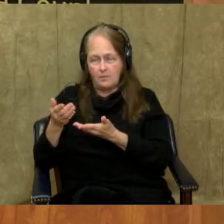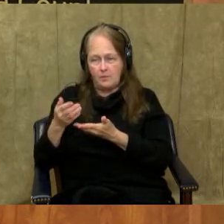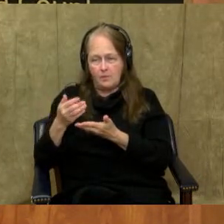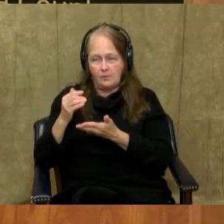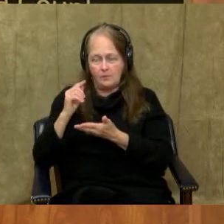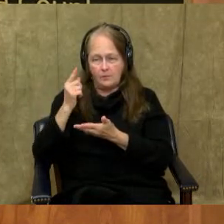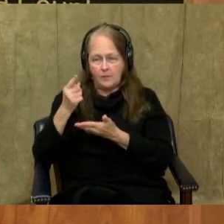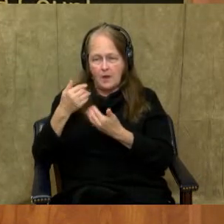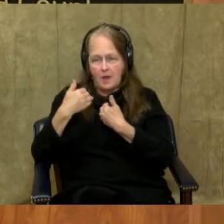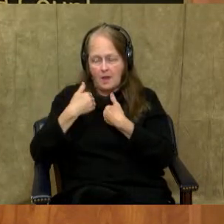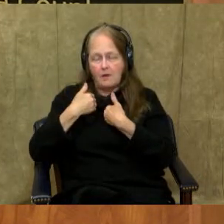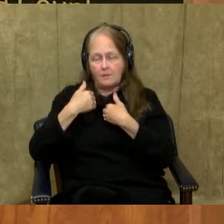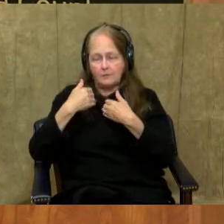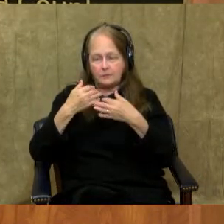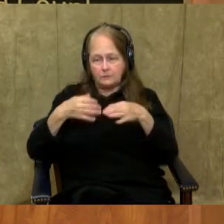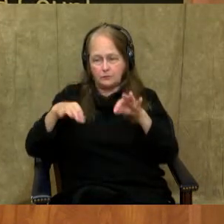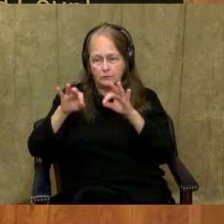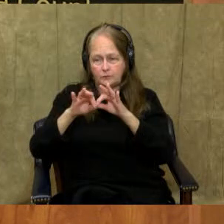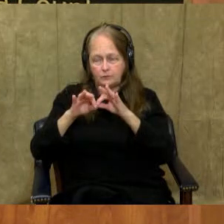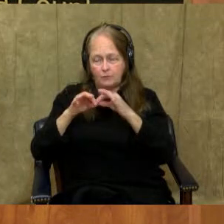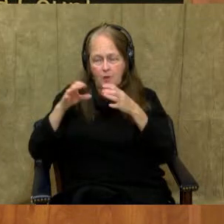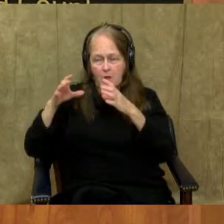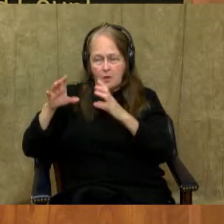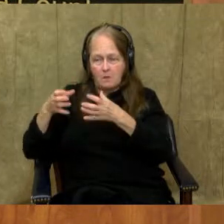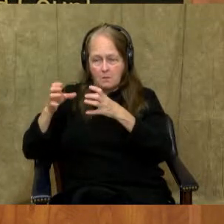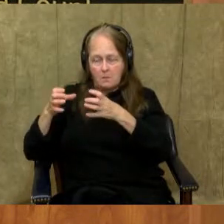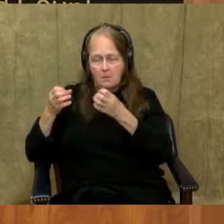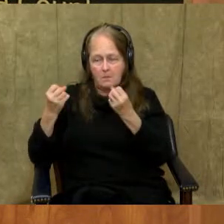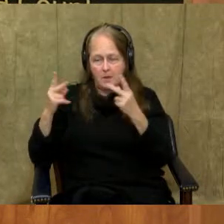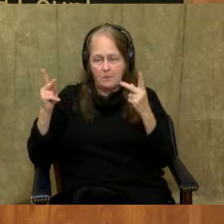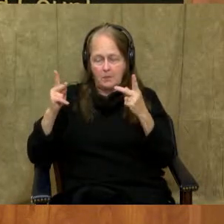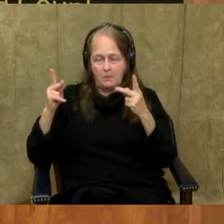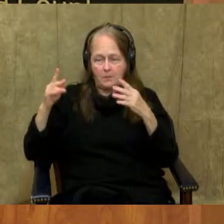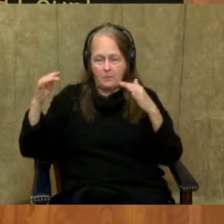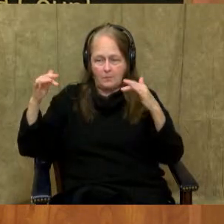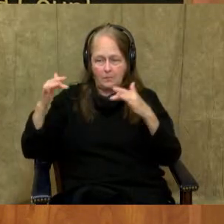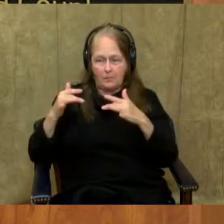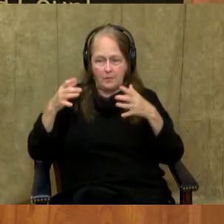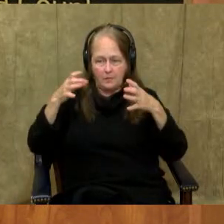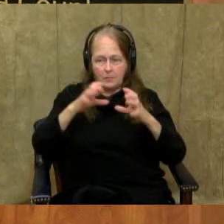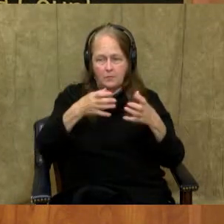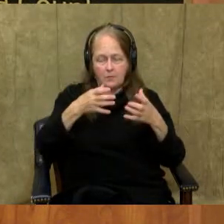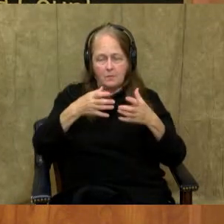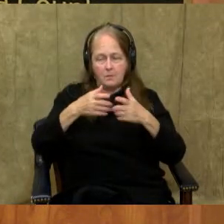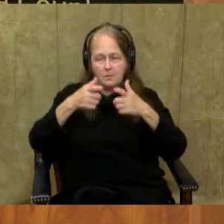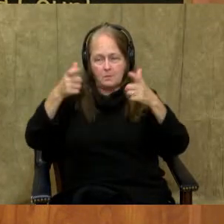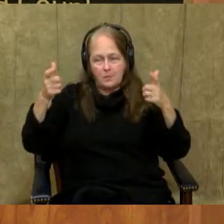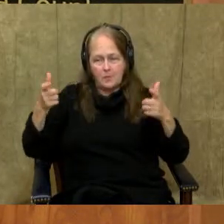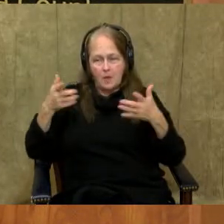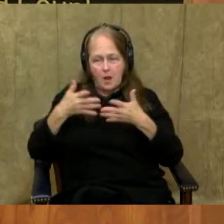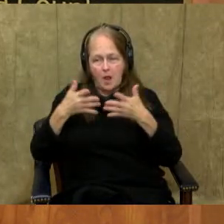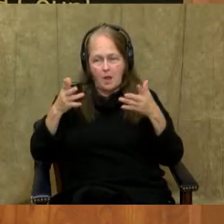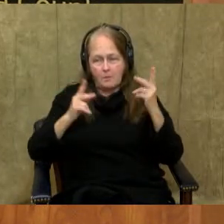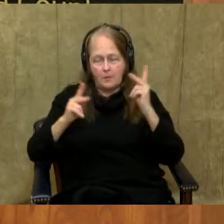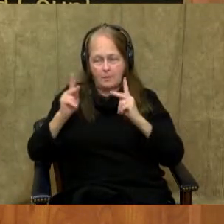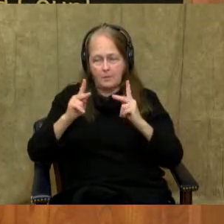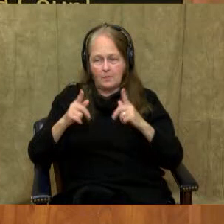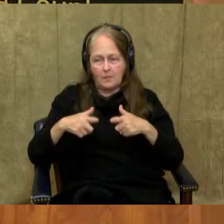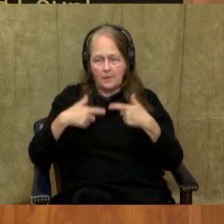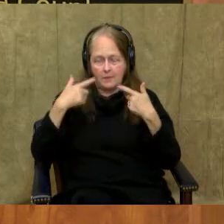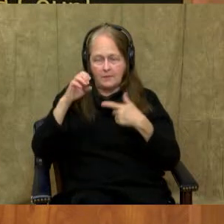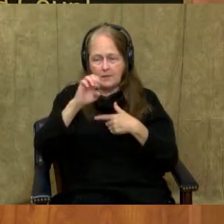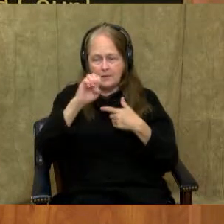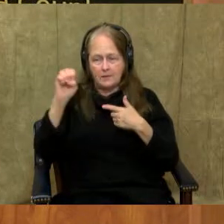Unfortunately, there is a correlation between population patterns and the natural hazards in this region. Unfortunately, the people of East